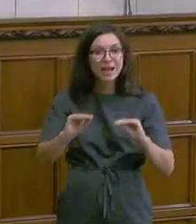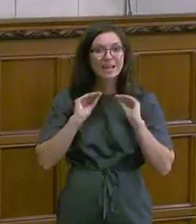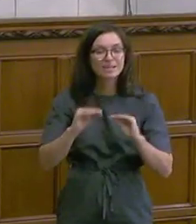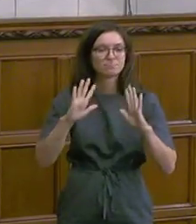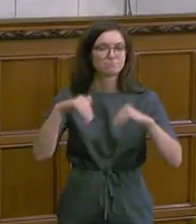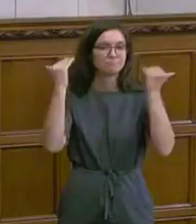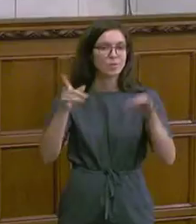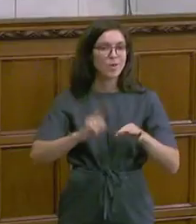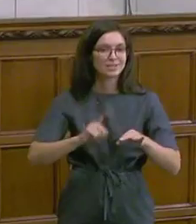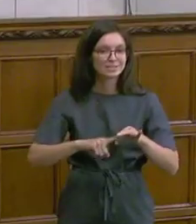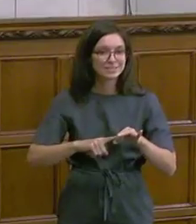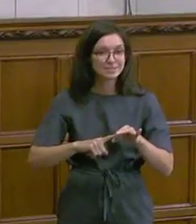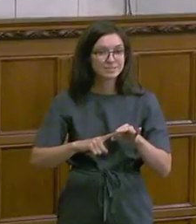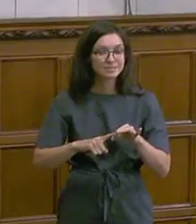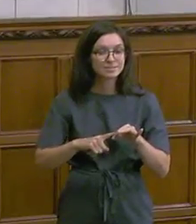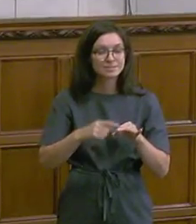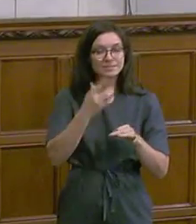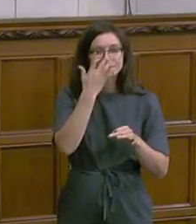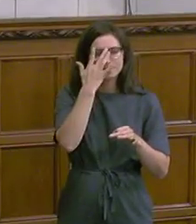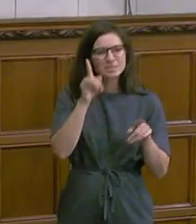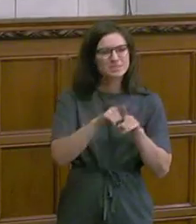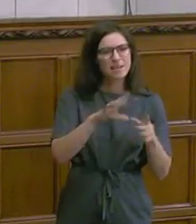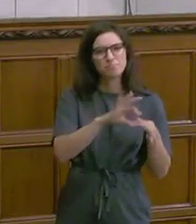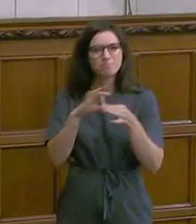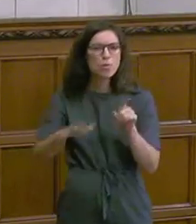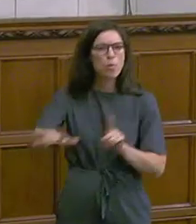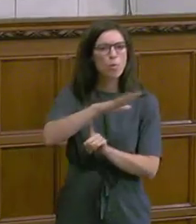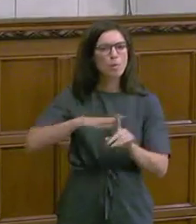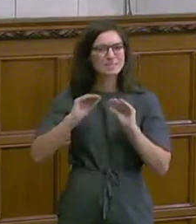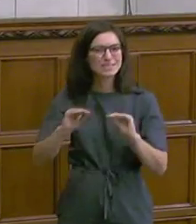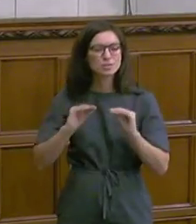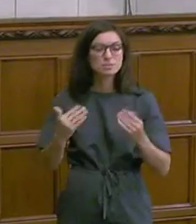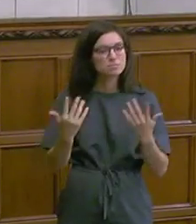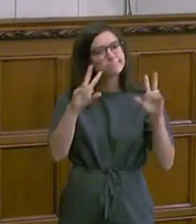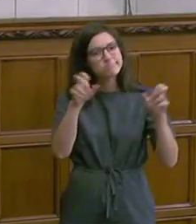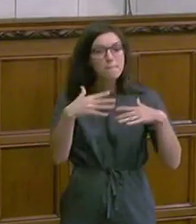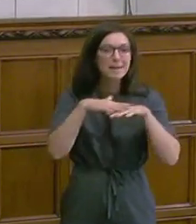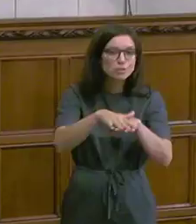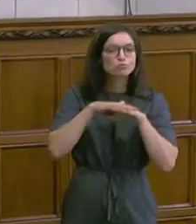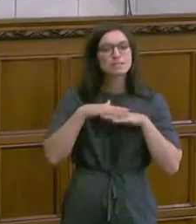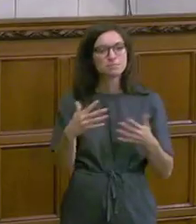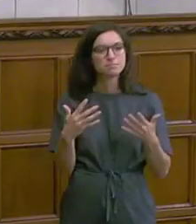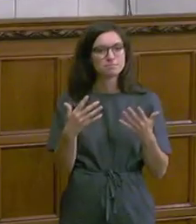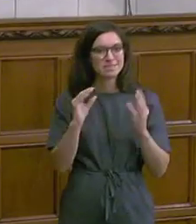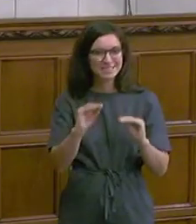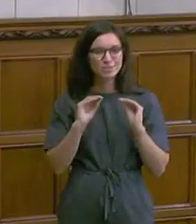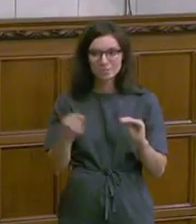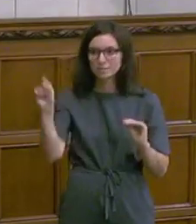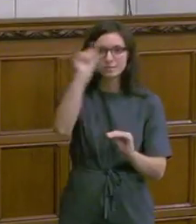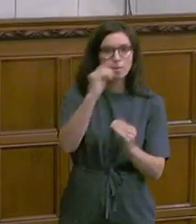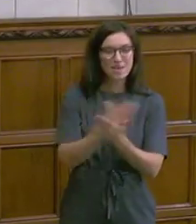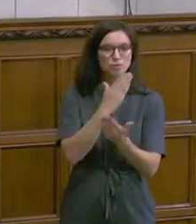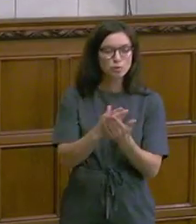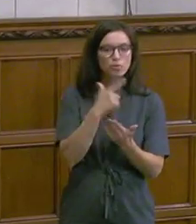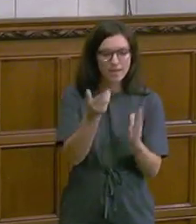us in relation to all teachers that their mainstream training, if you like, is properly alerts them to the needs of deaf children and